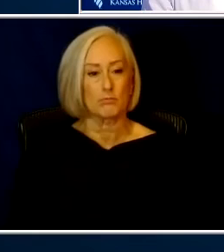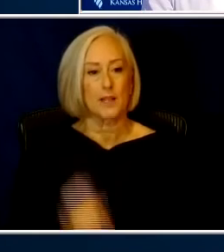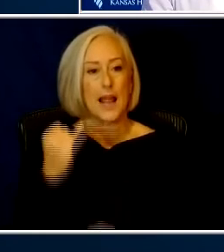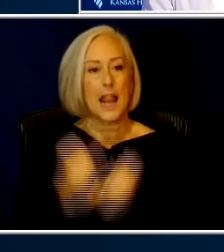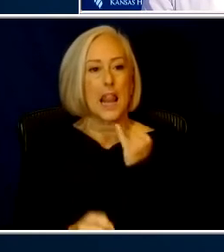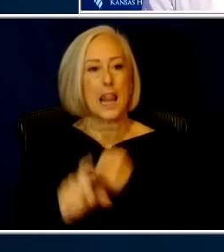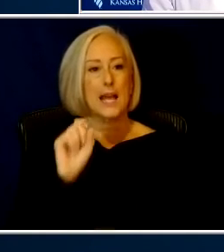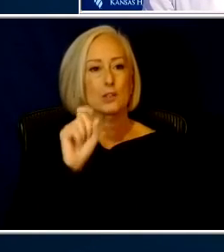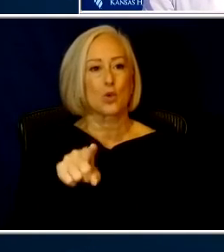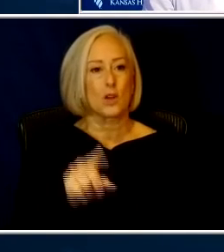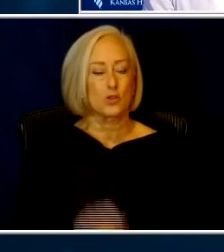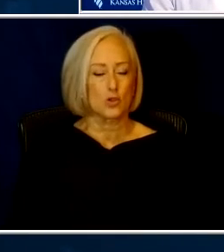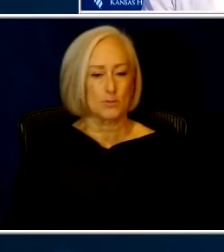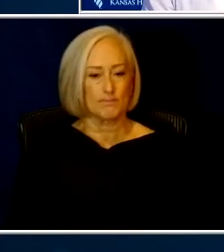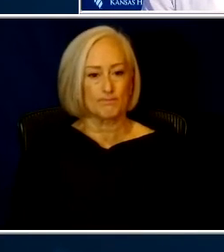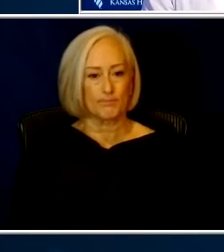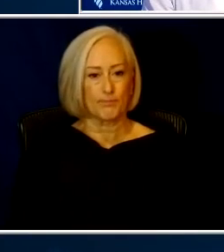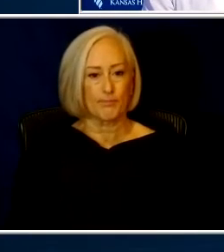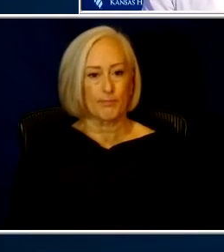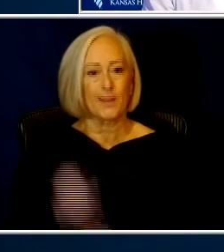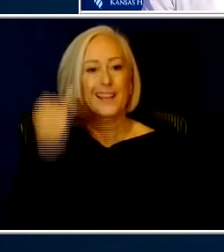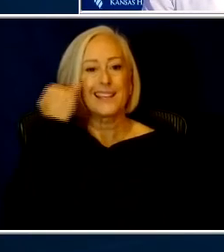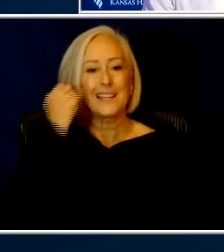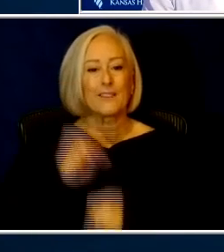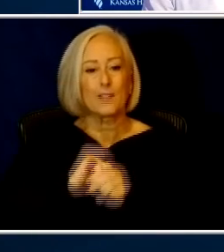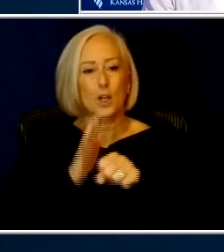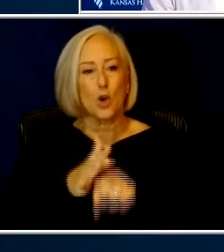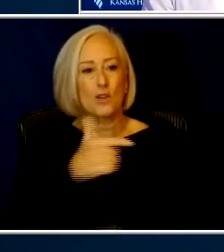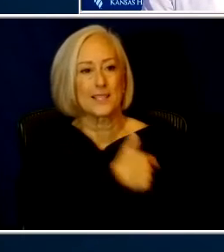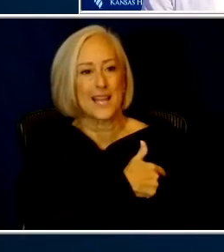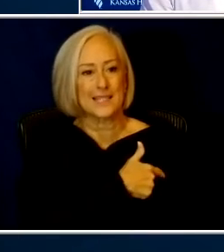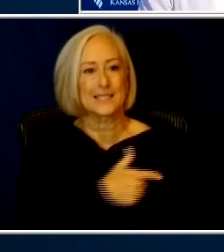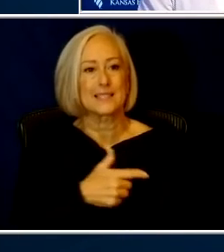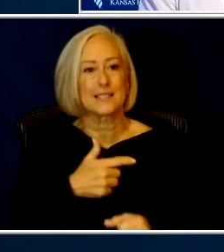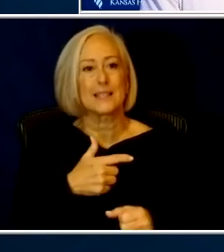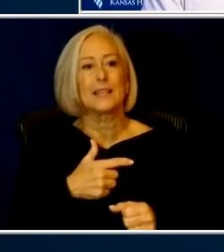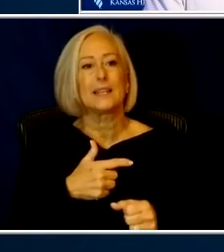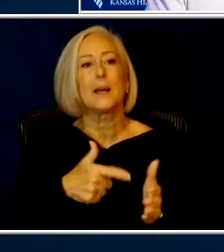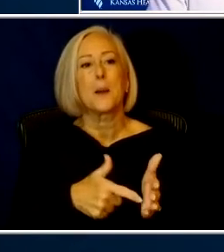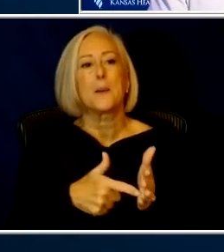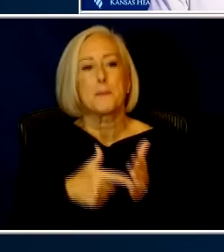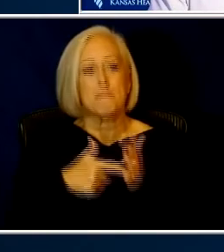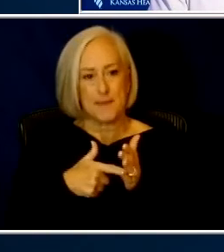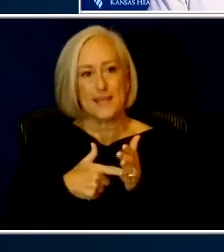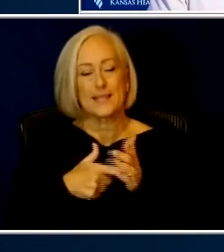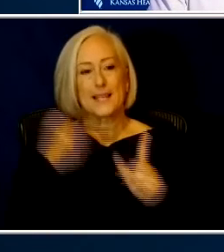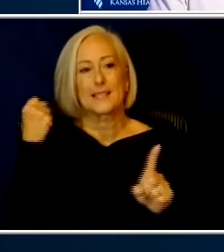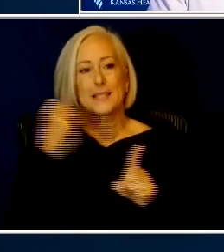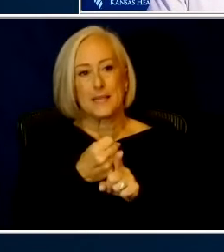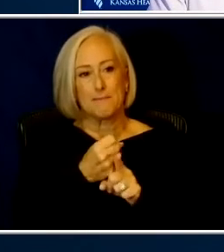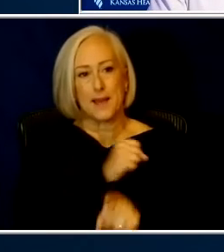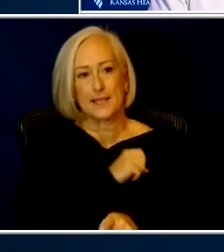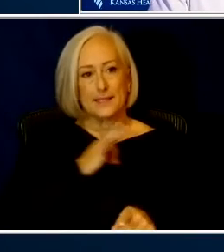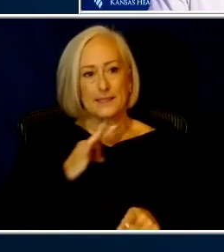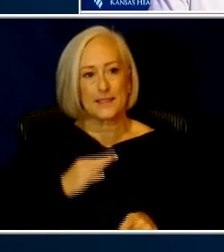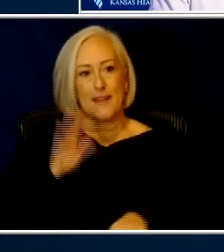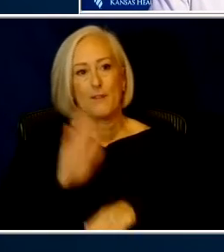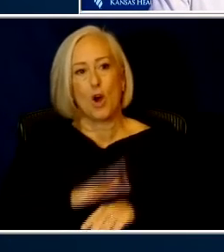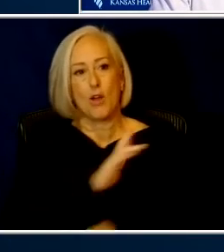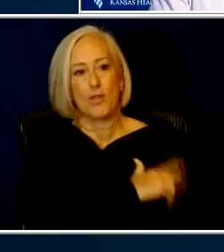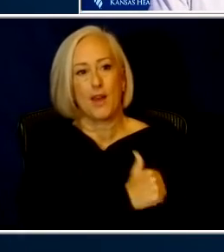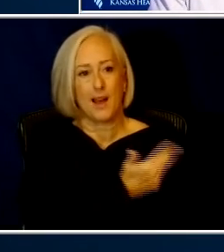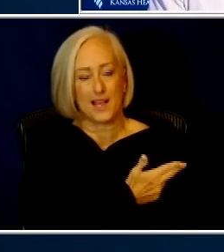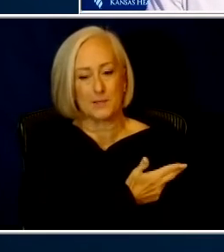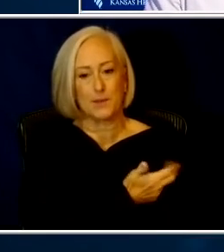Lesko. If COVID-19 vaccine mandates impacted staff on our area hospitals, has anyone on the panel